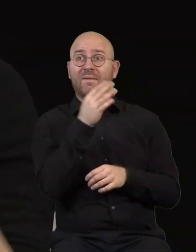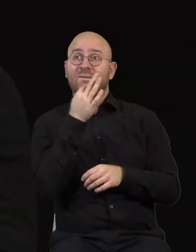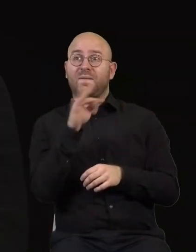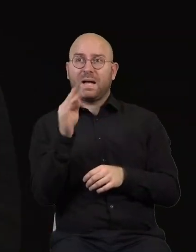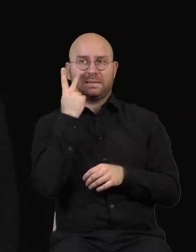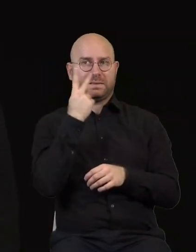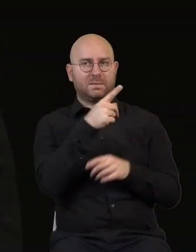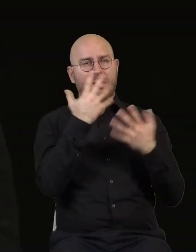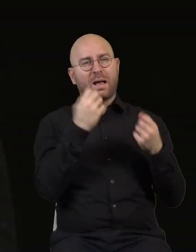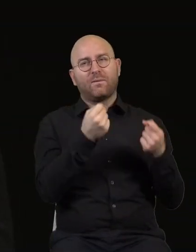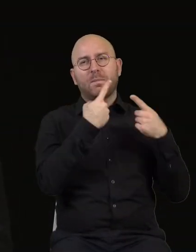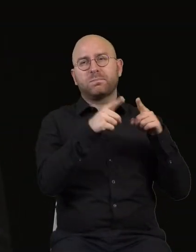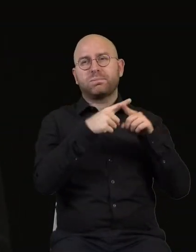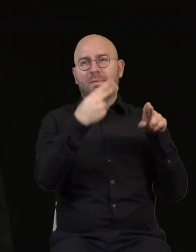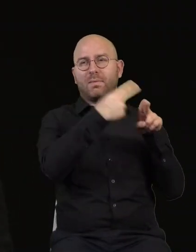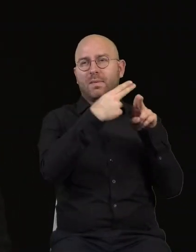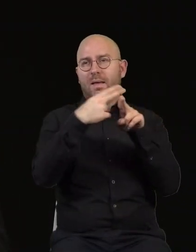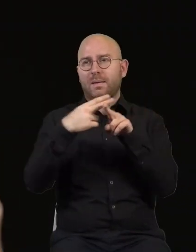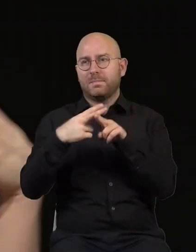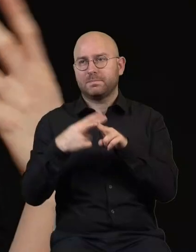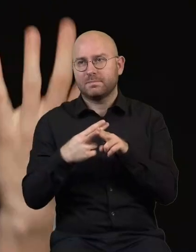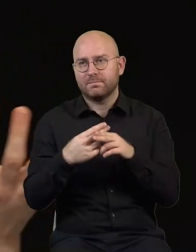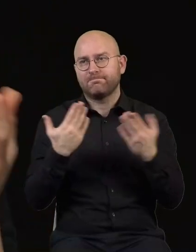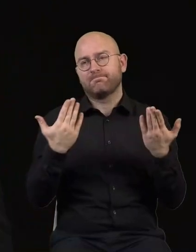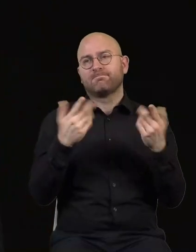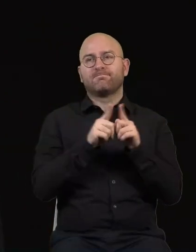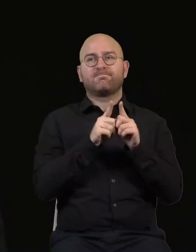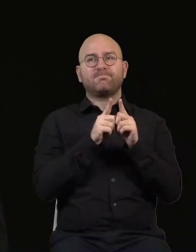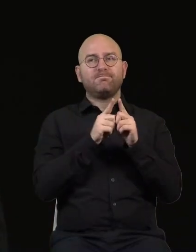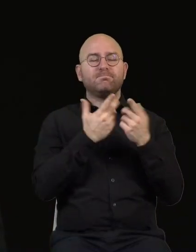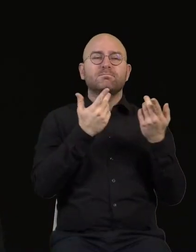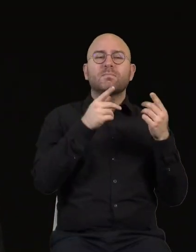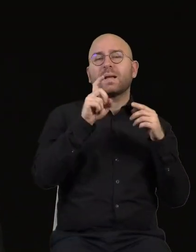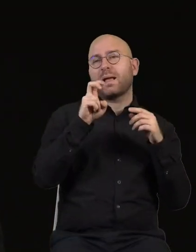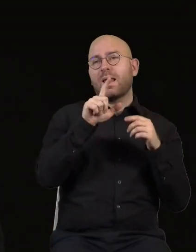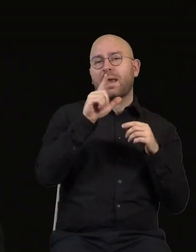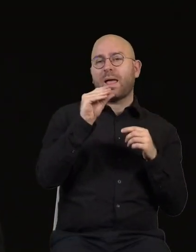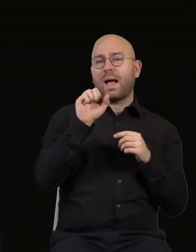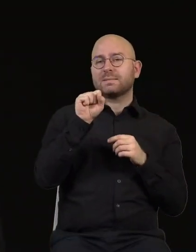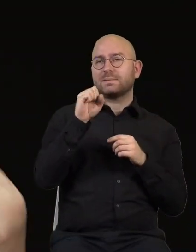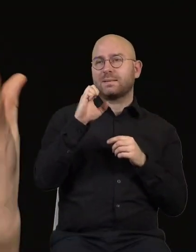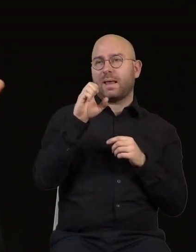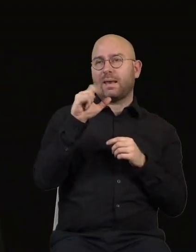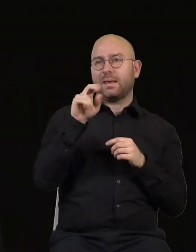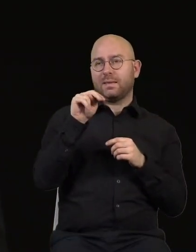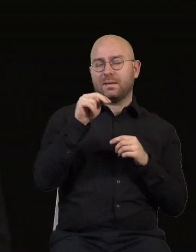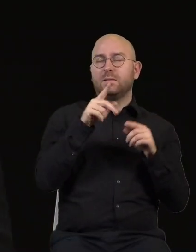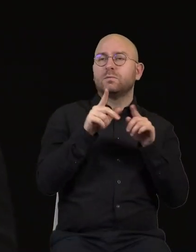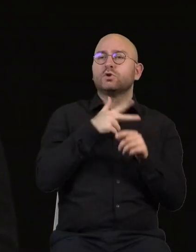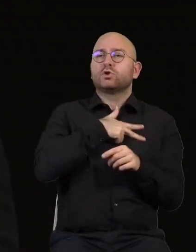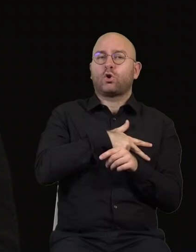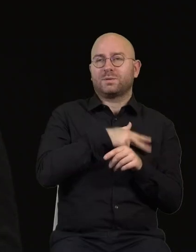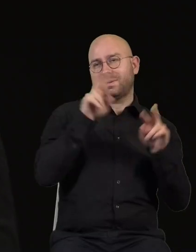to go towards multiple goals, supporting the transition to zero emission, ensuring